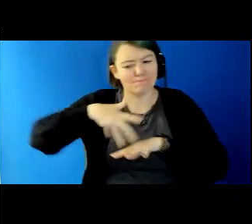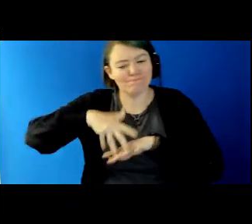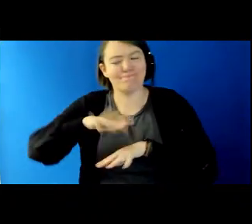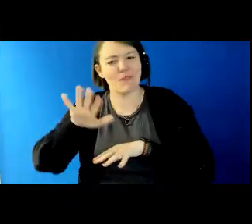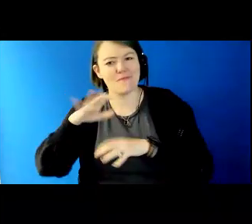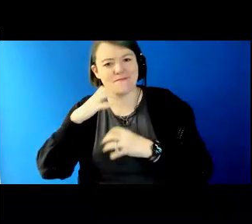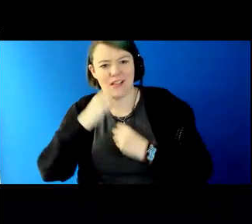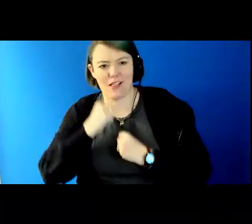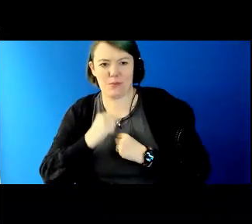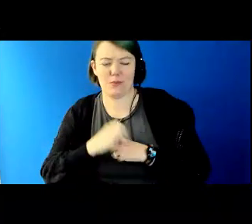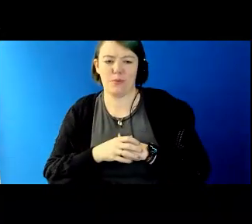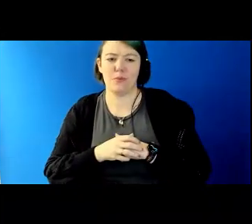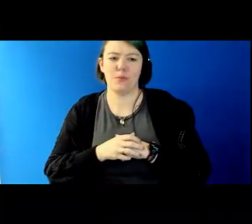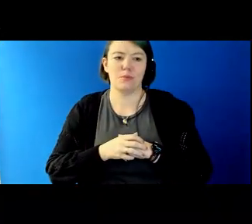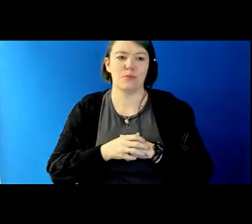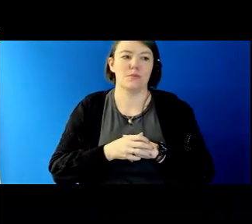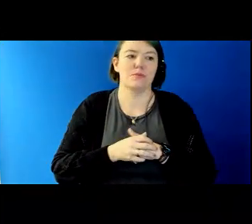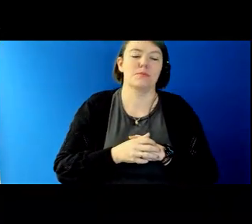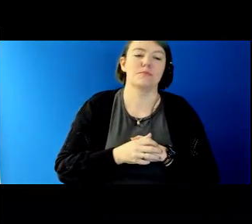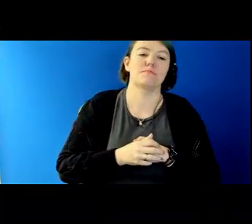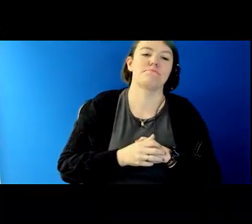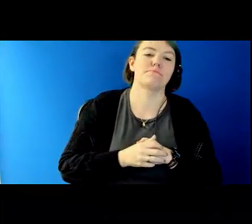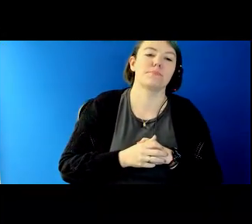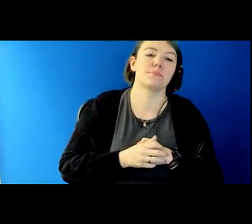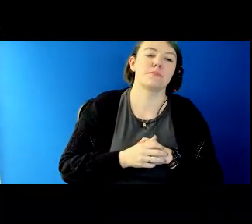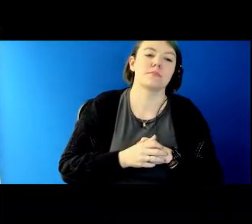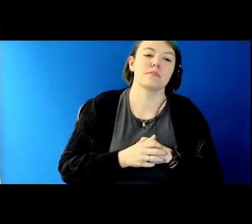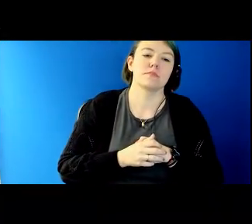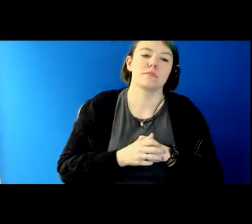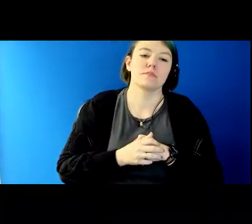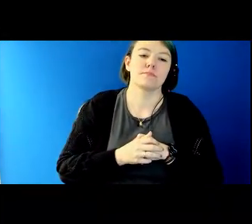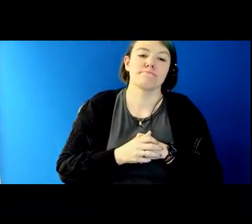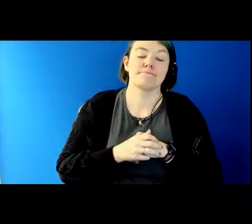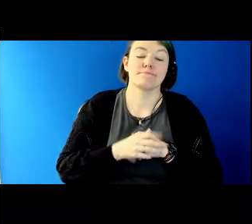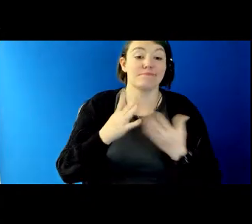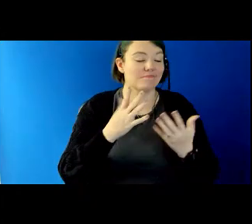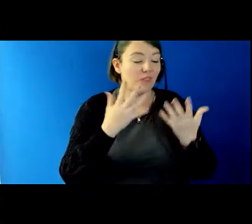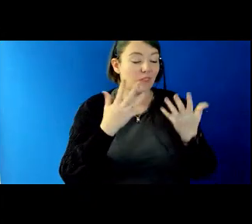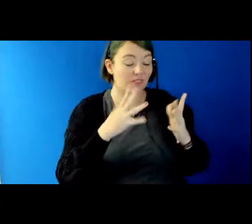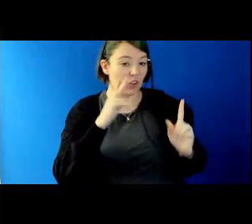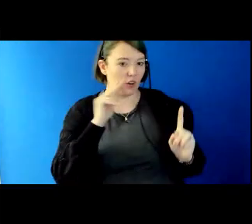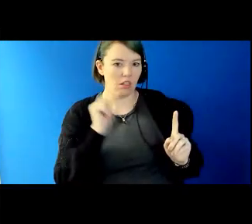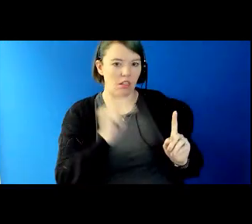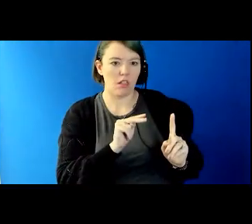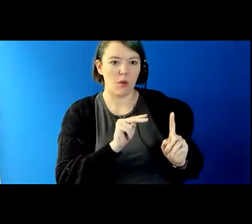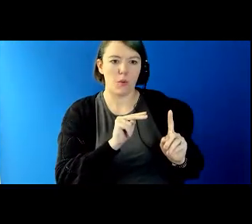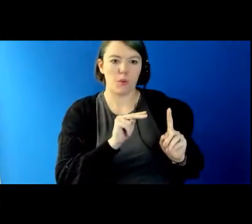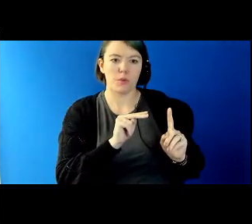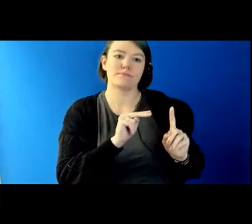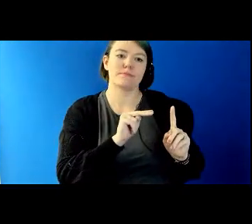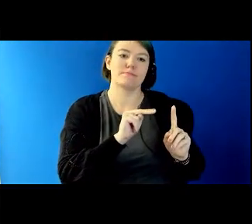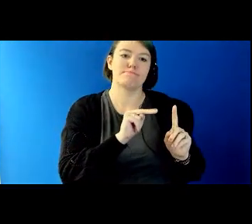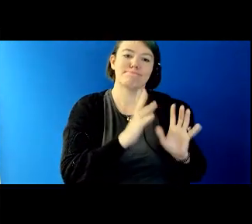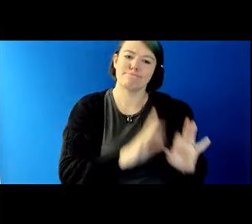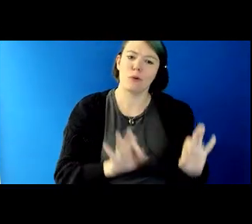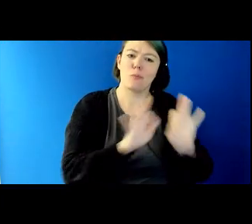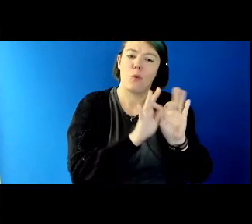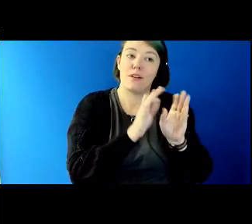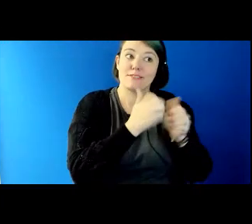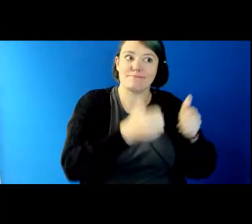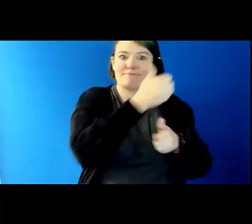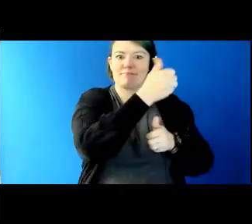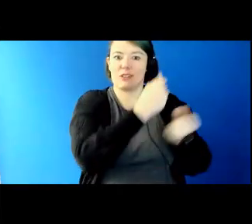leadership support, and we've given a few simple ways of turning the commitment of leaders into meaningful everyday action. So again, if you'd